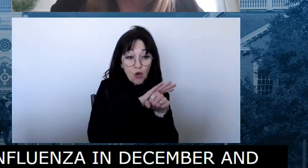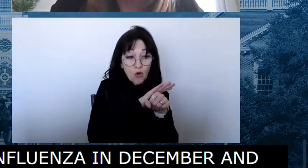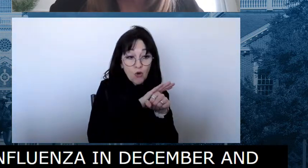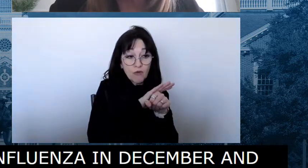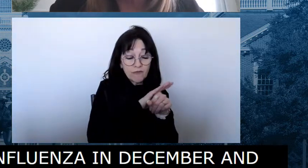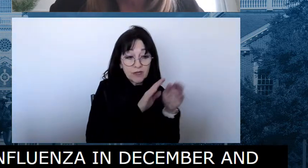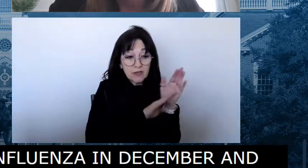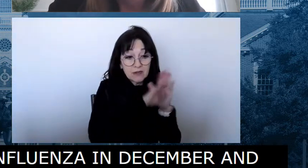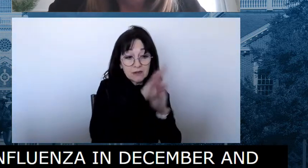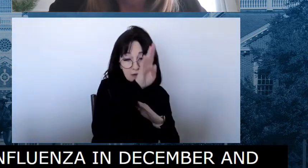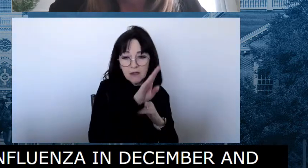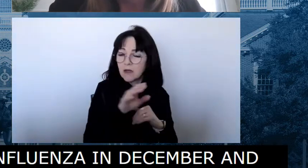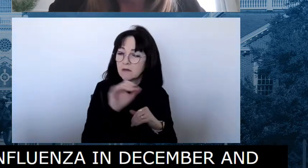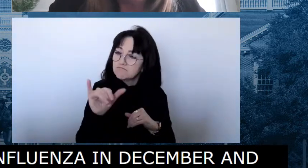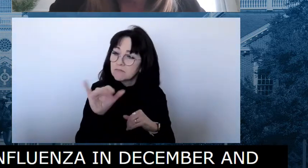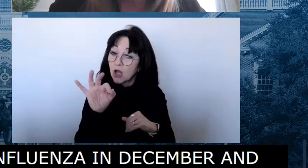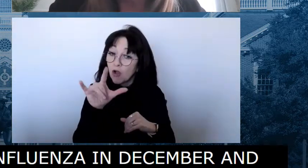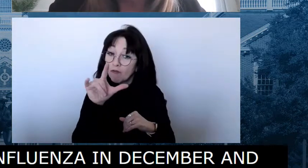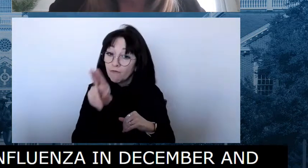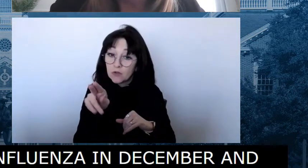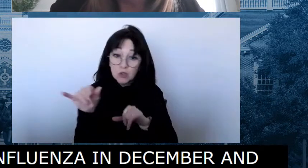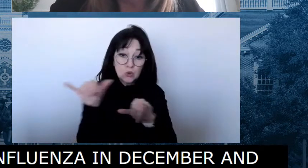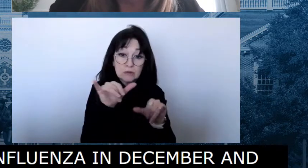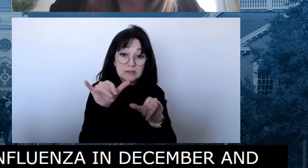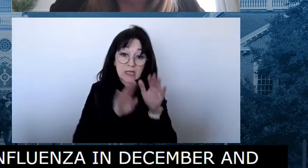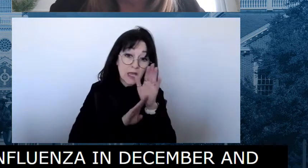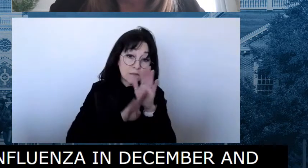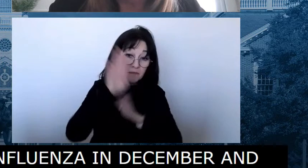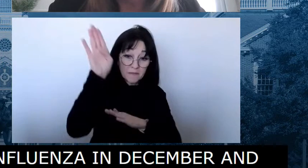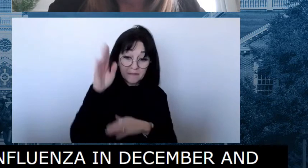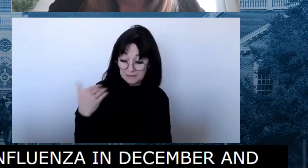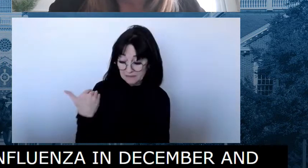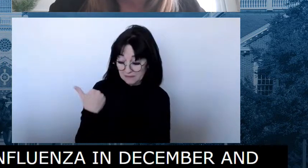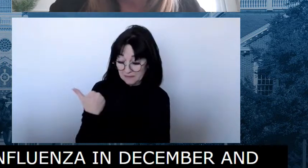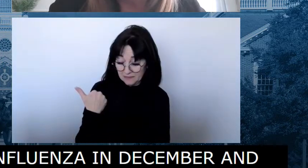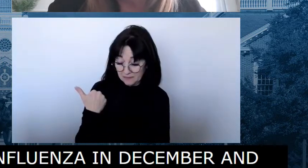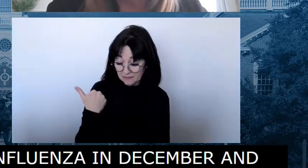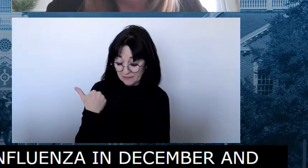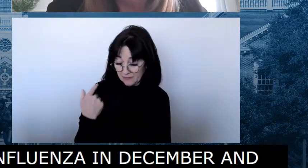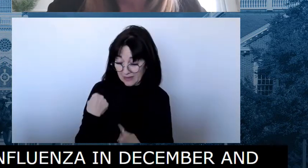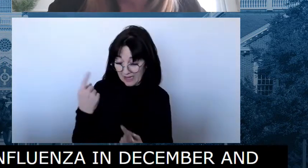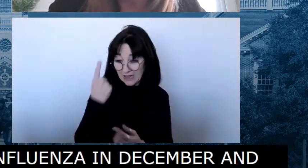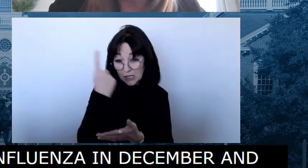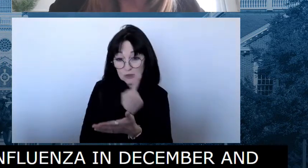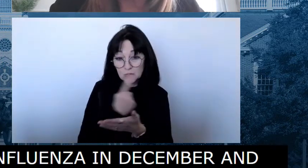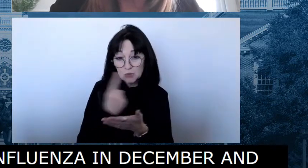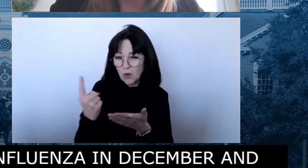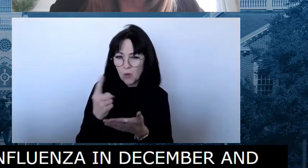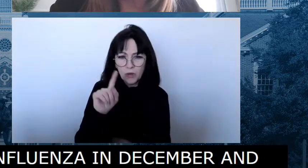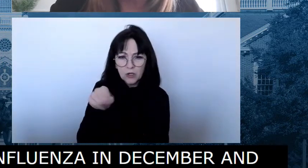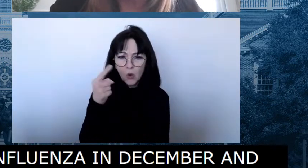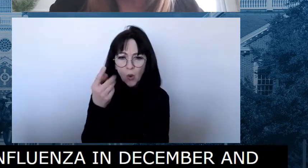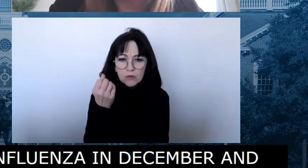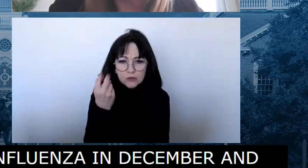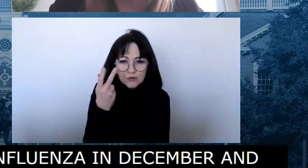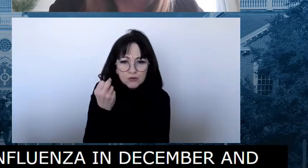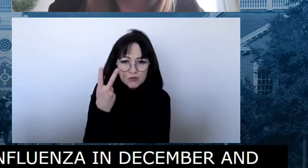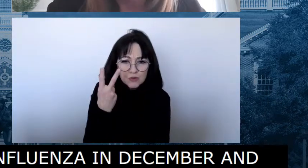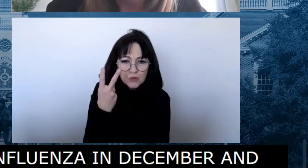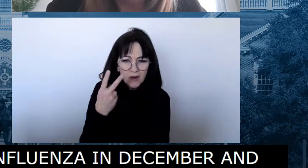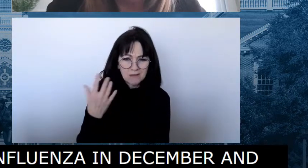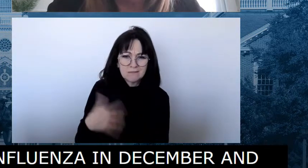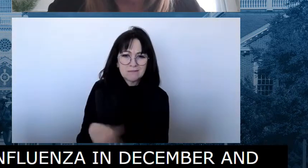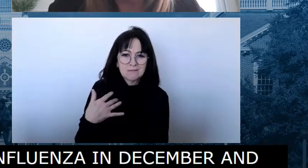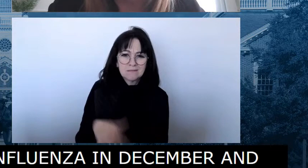as many infections, but this last week we had only 12 identified flu cases, which is quite